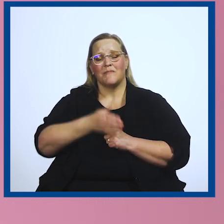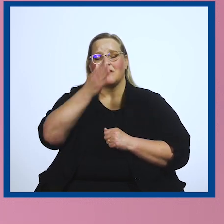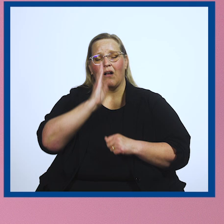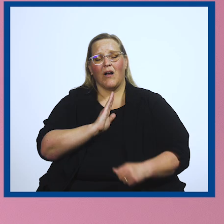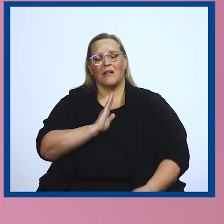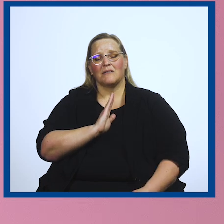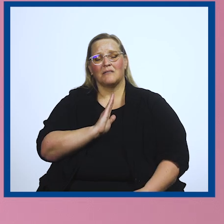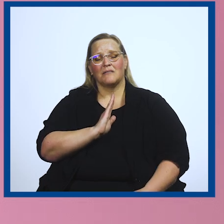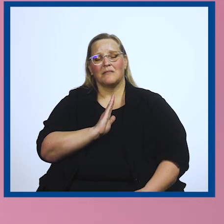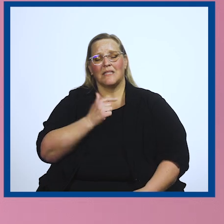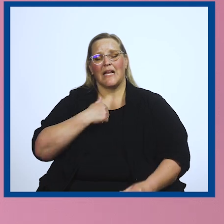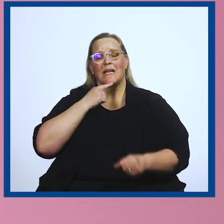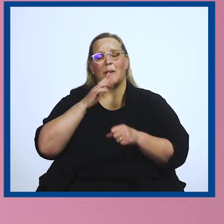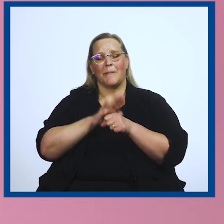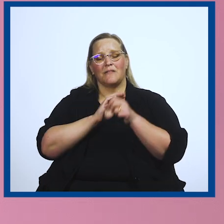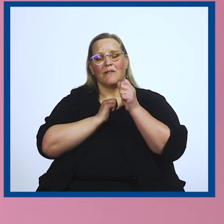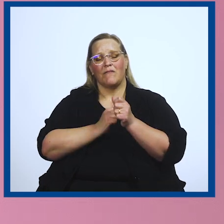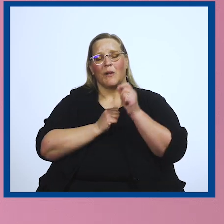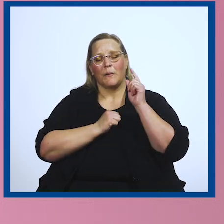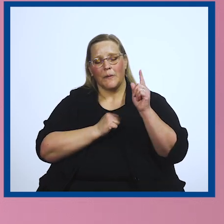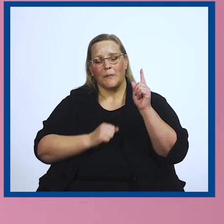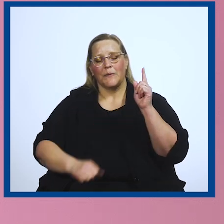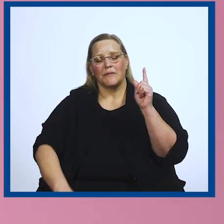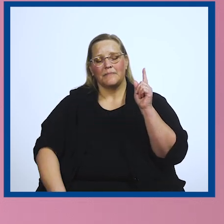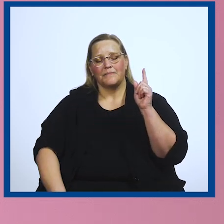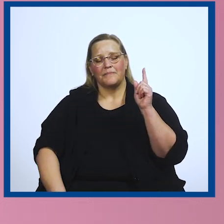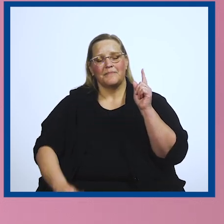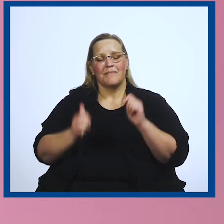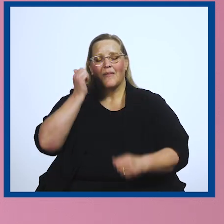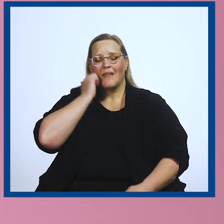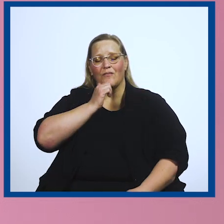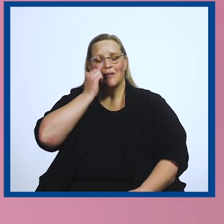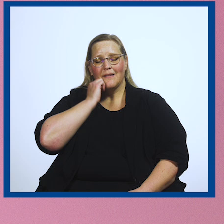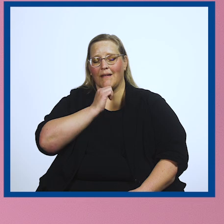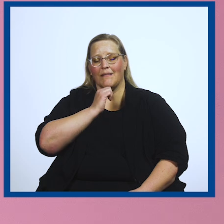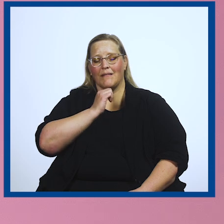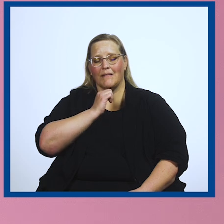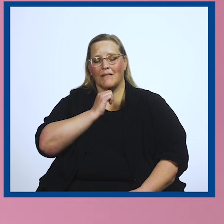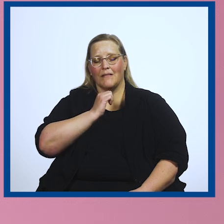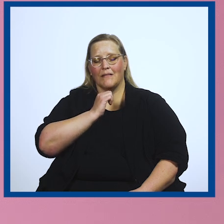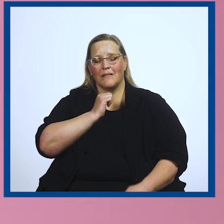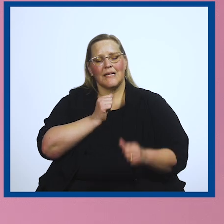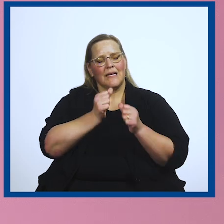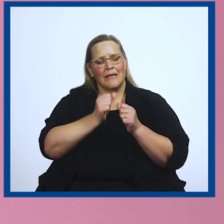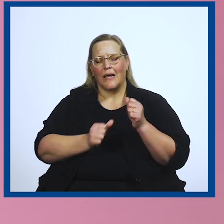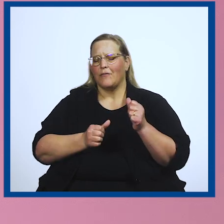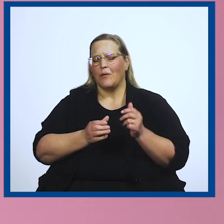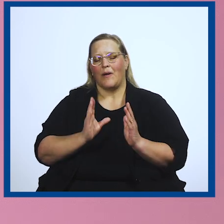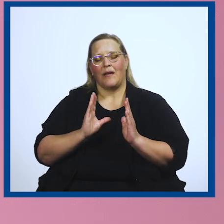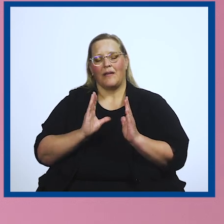God, I commit to follow you every day and in every